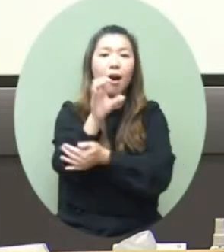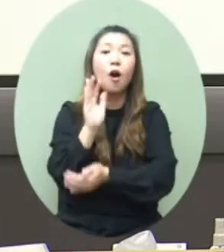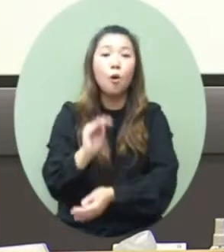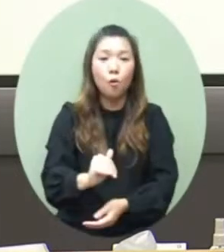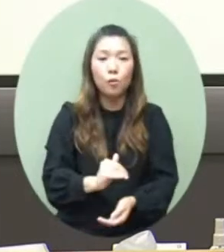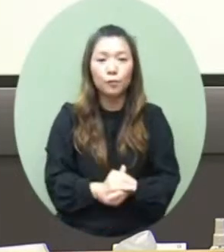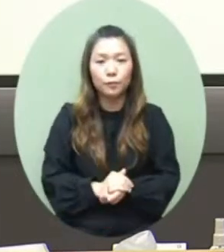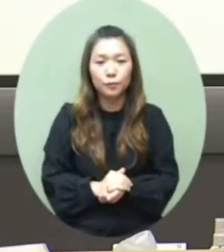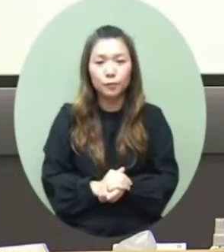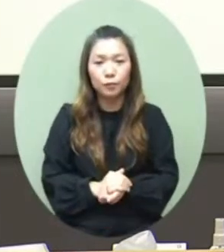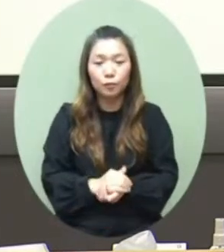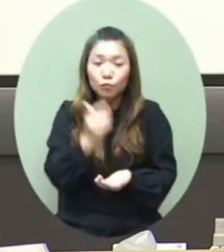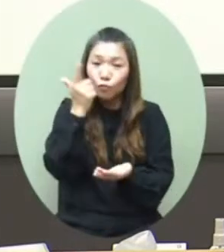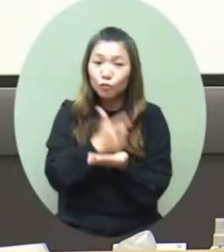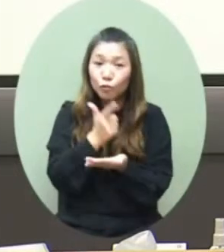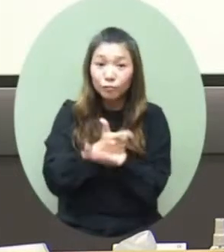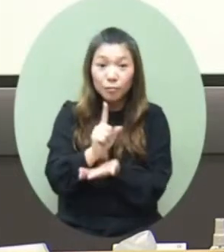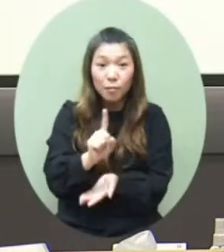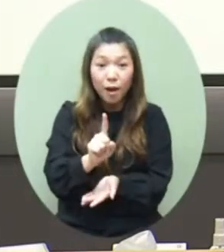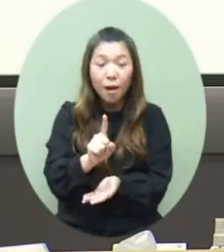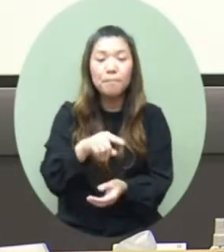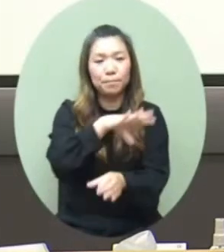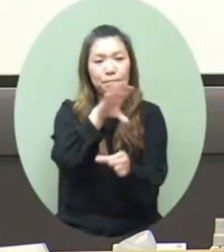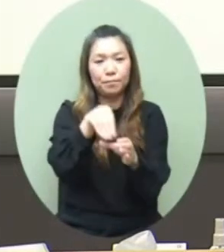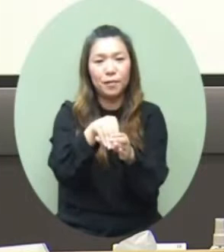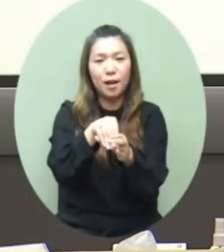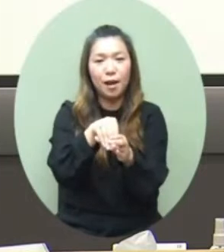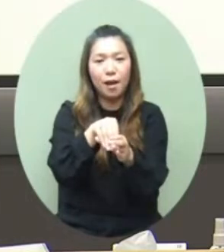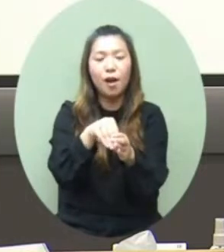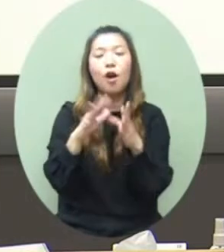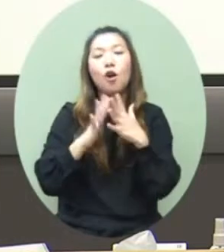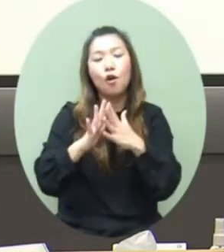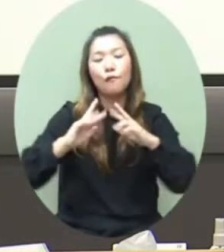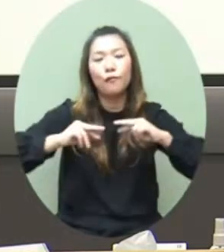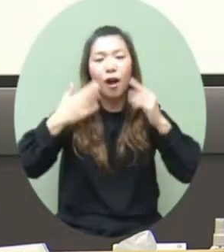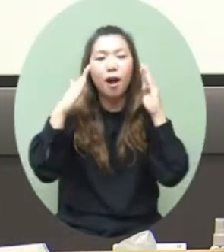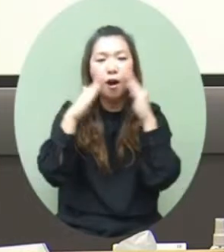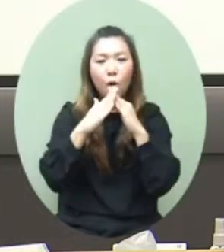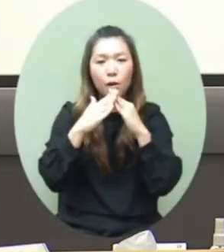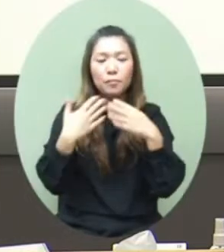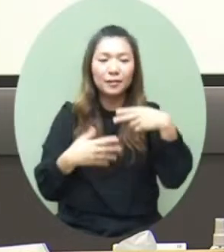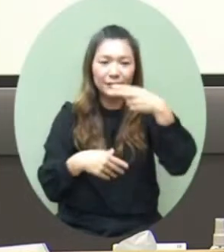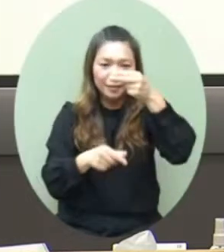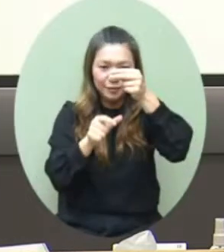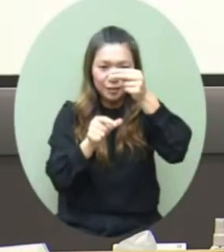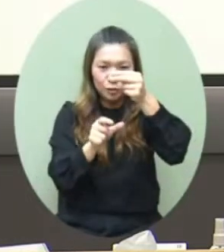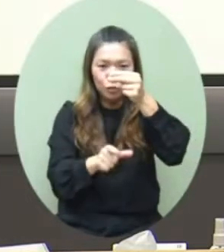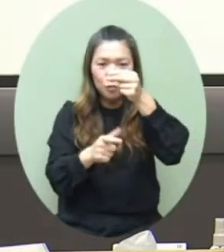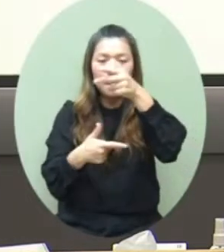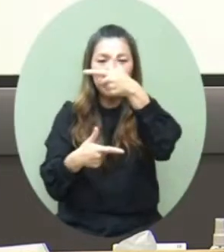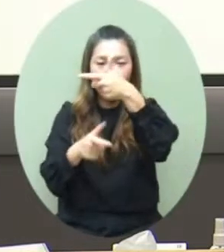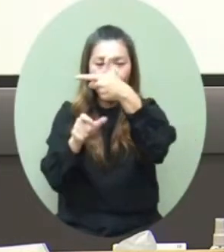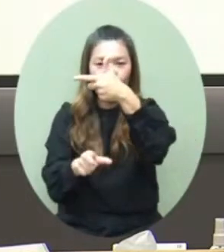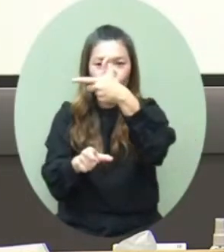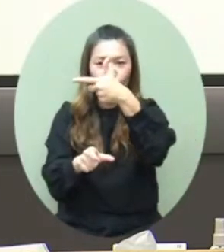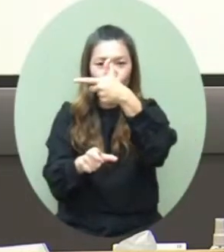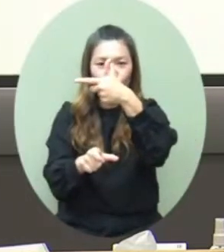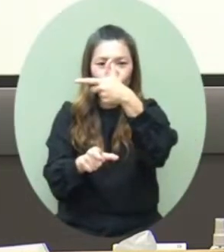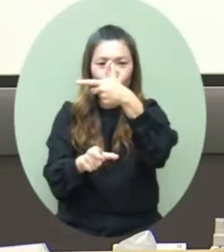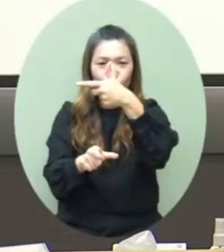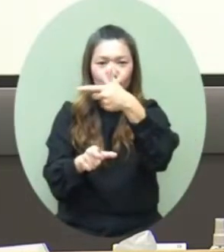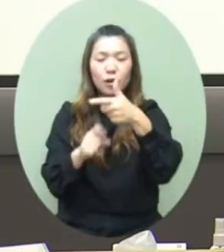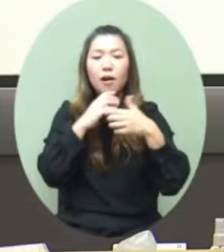And as for this Saturday, another event is a movie for all. You can buy a ticket